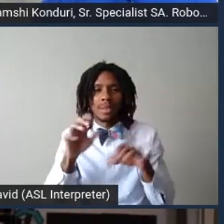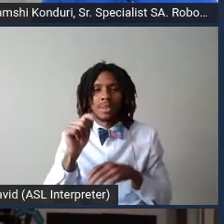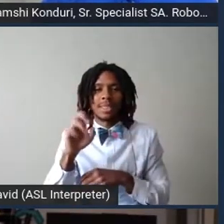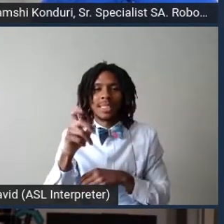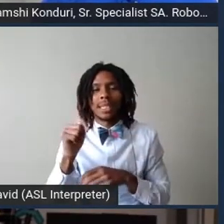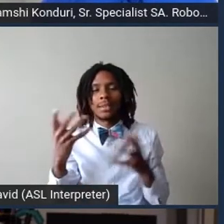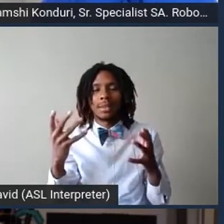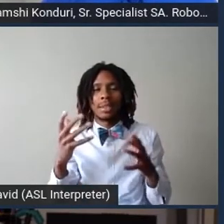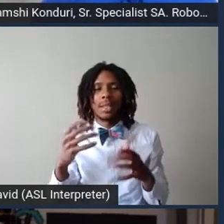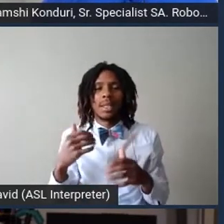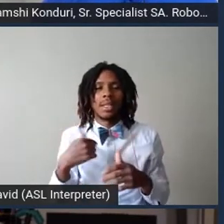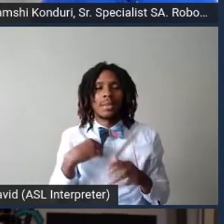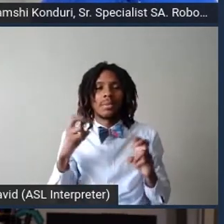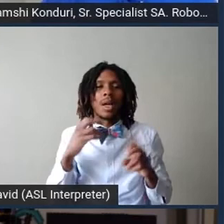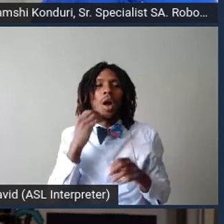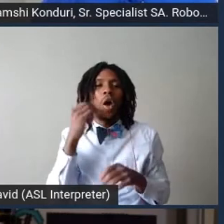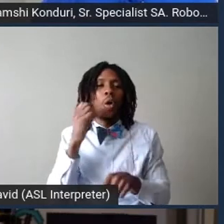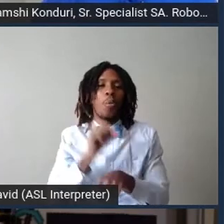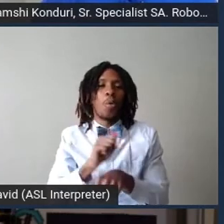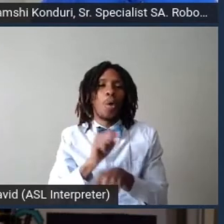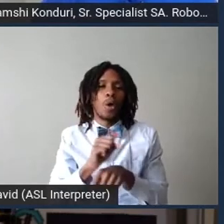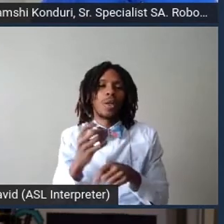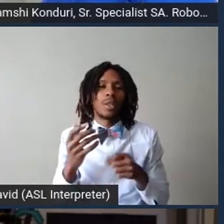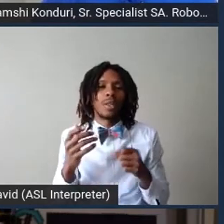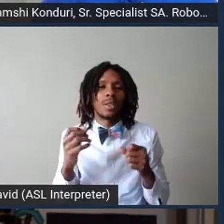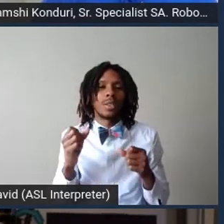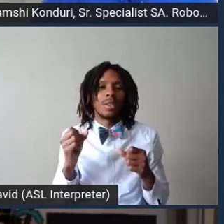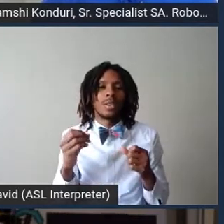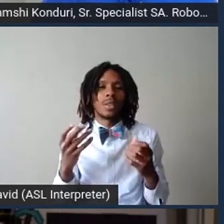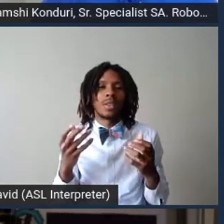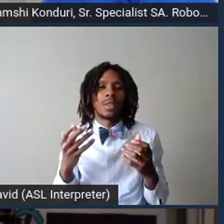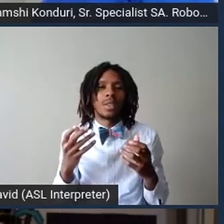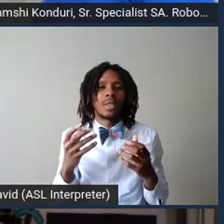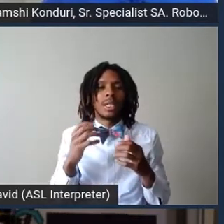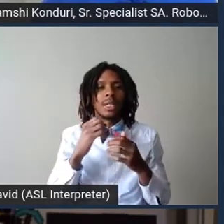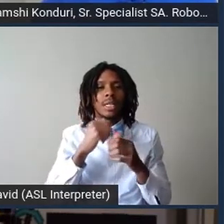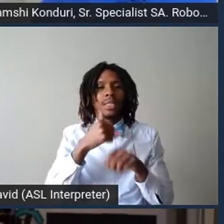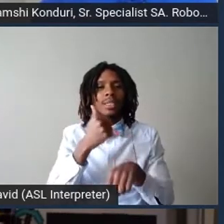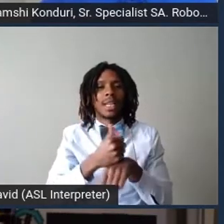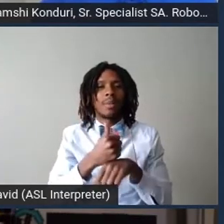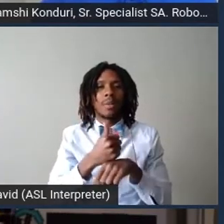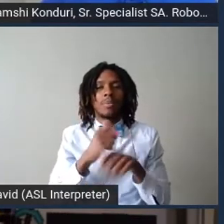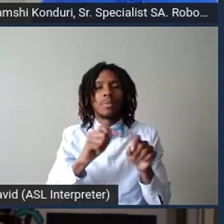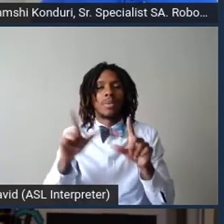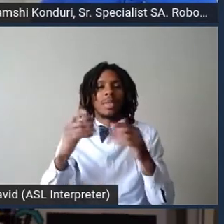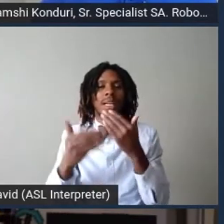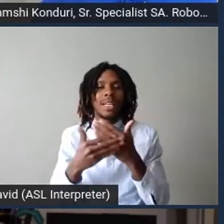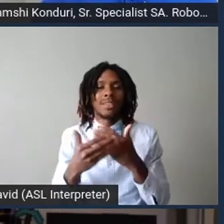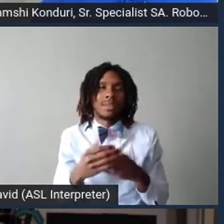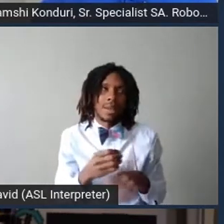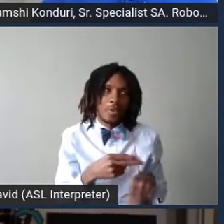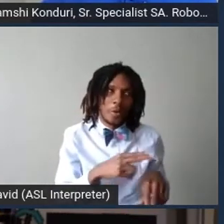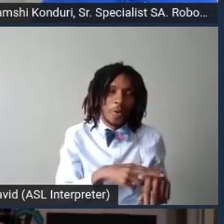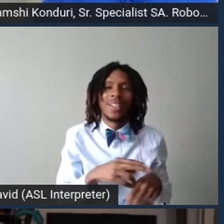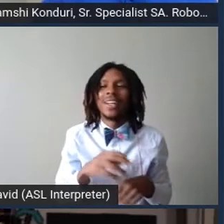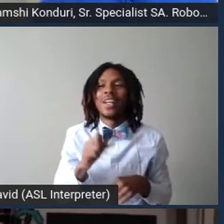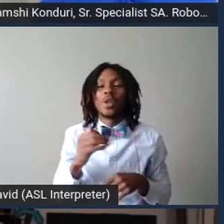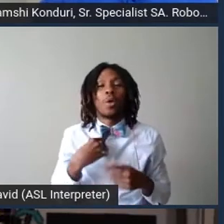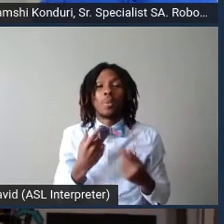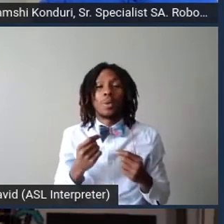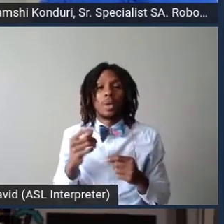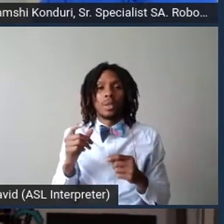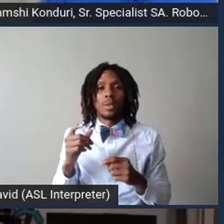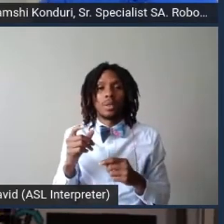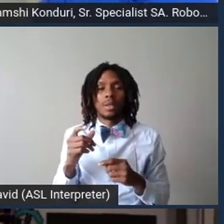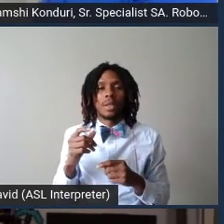little bit of homework so that the setup comes up easily. But basically what I'm doing over here is